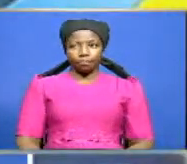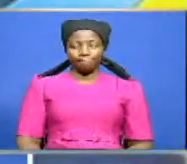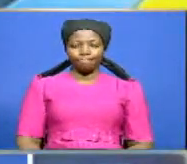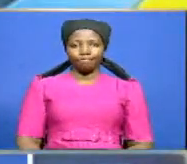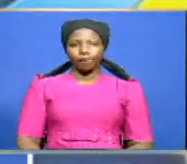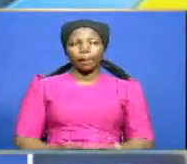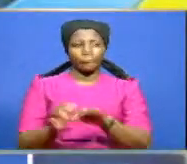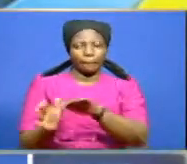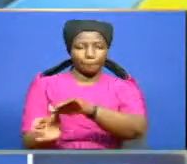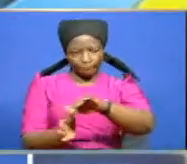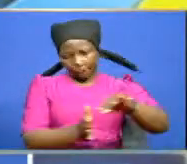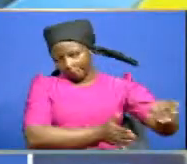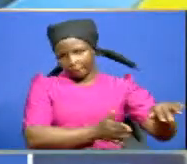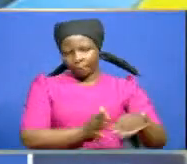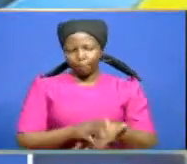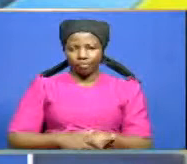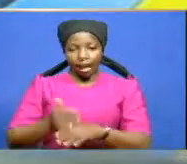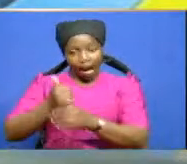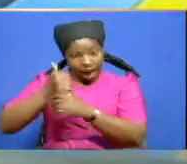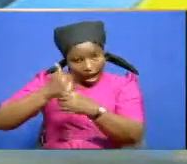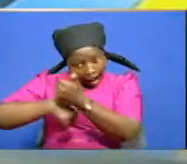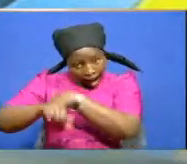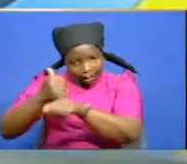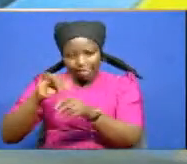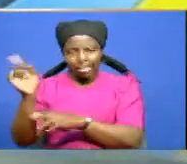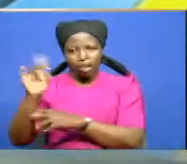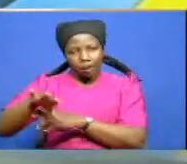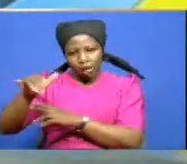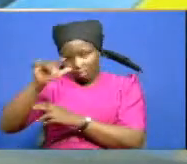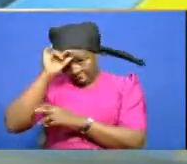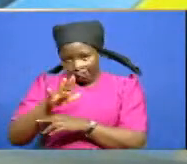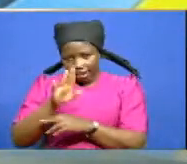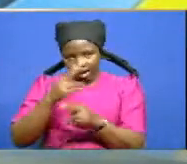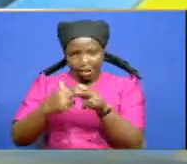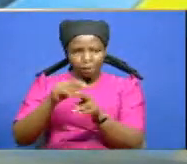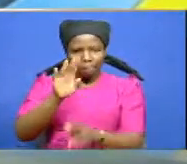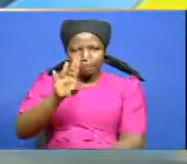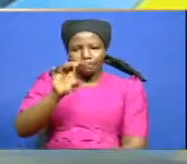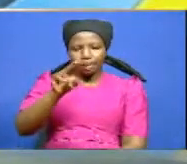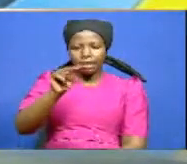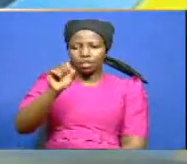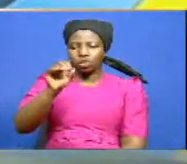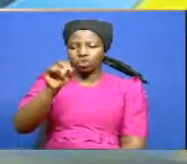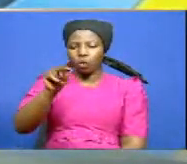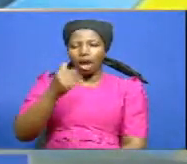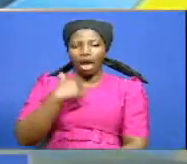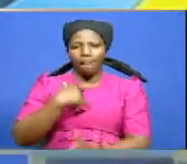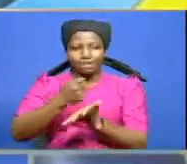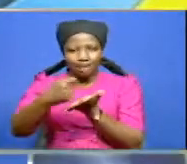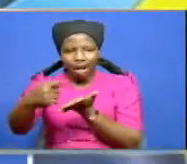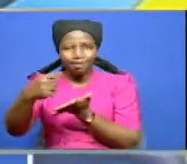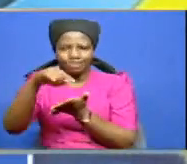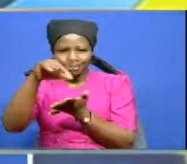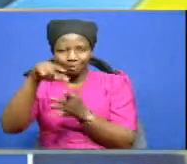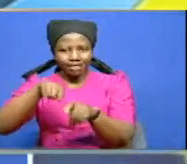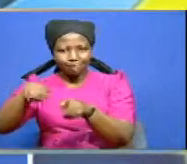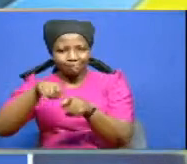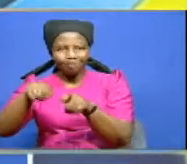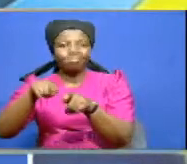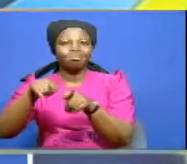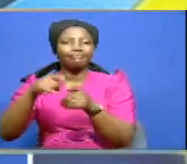And away from that, acting Nairobi County Governor Benson Mutura has signed the governor's warrant that gives the Treasury the leeway